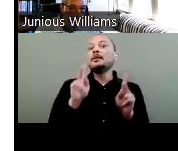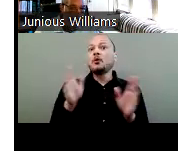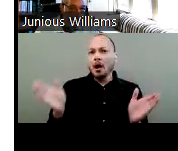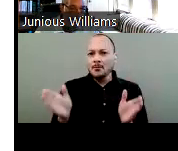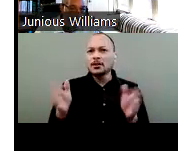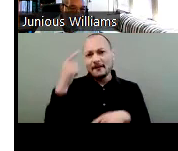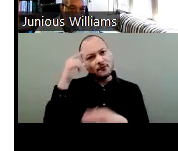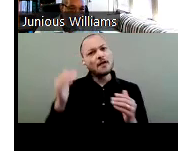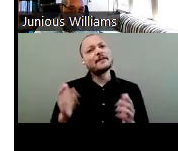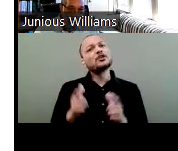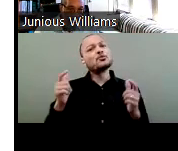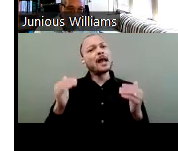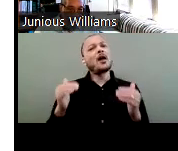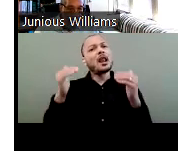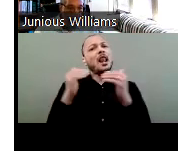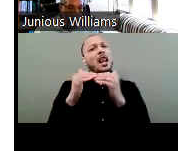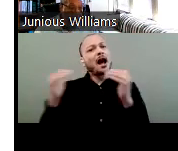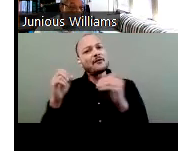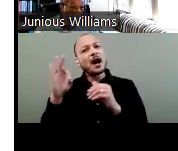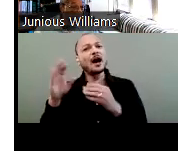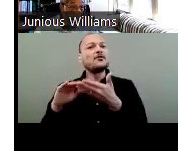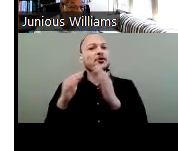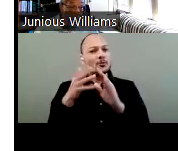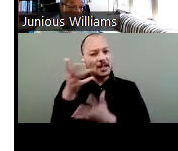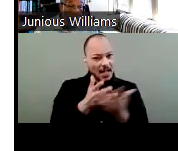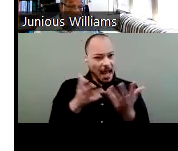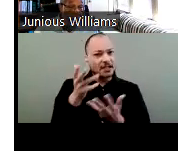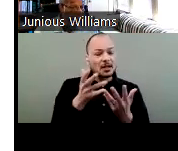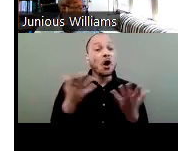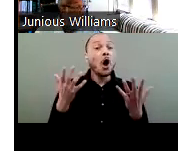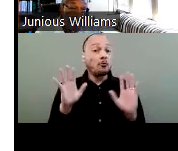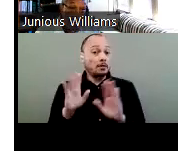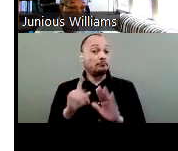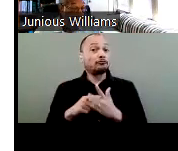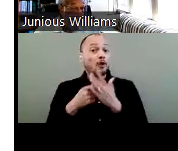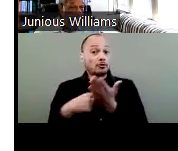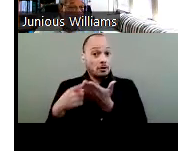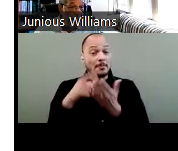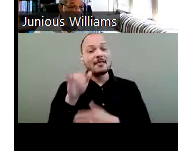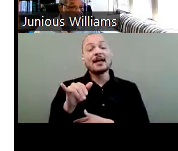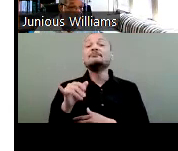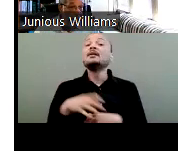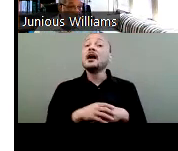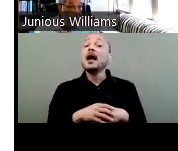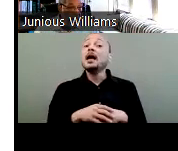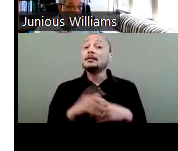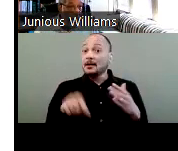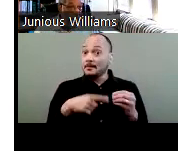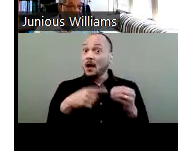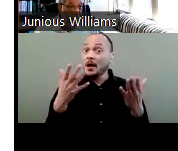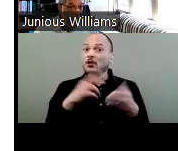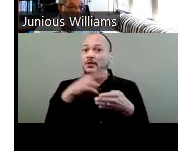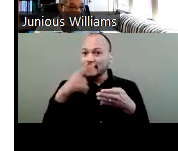greater level of community engagement. We've already started talking about that. It's about results, and there's pretty